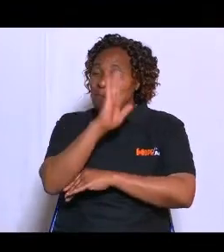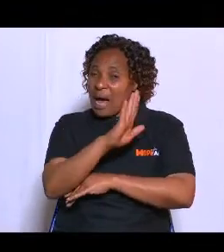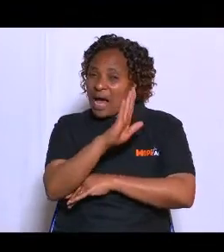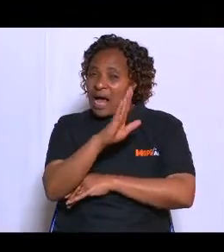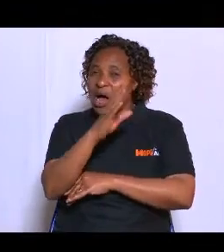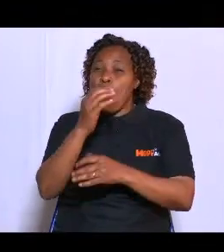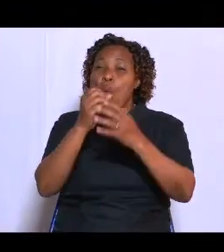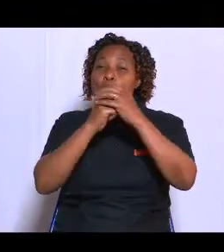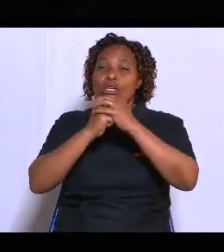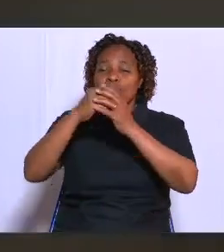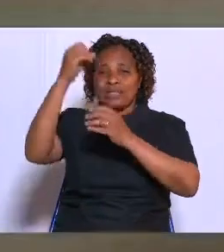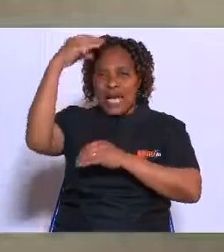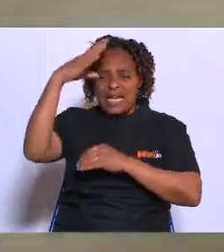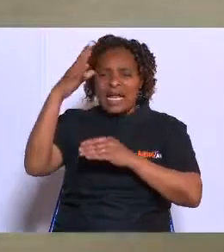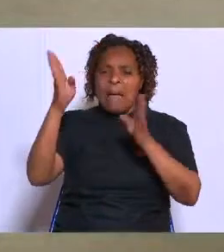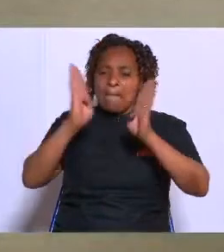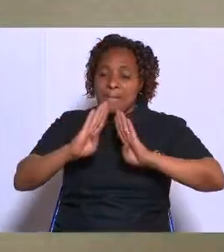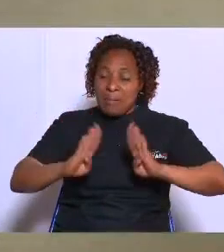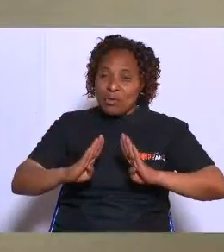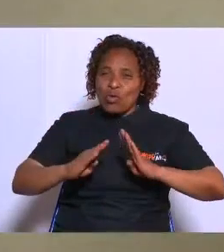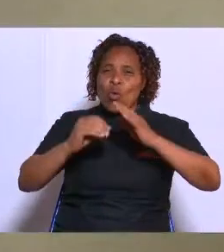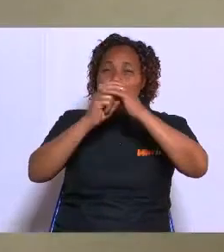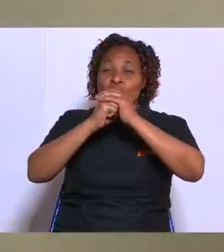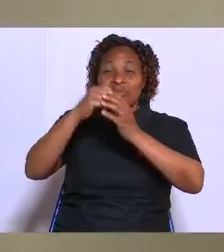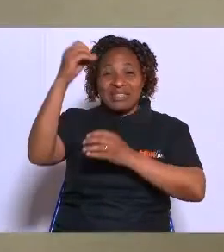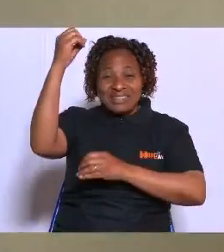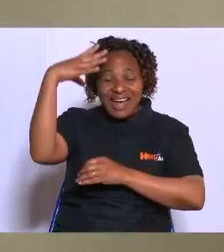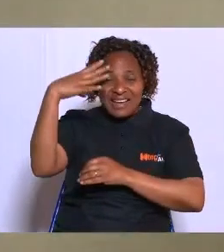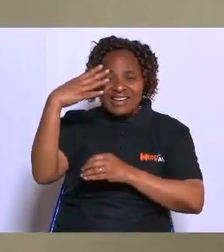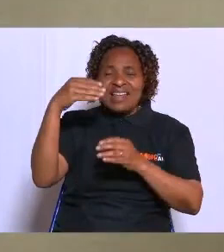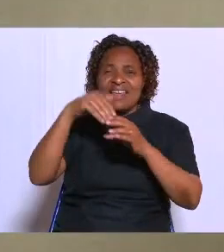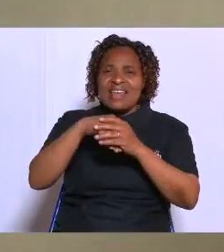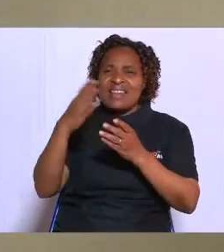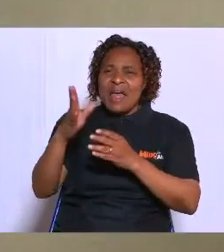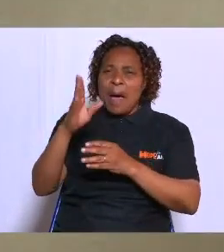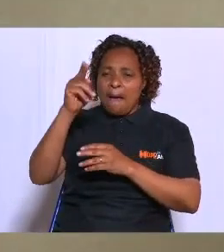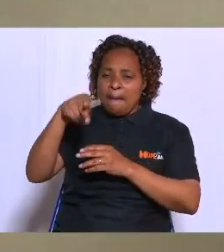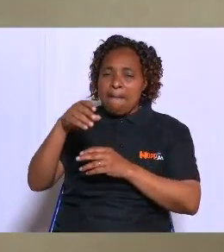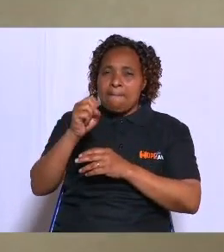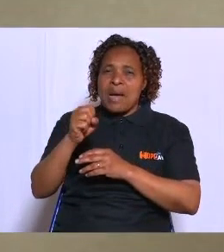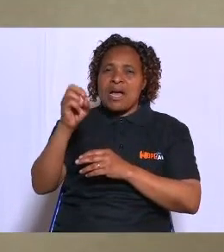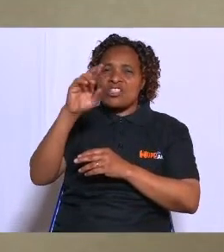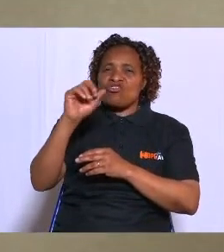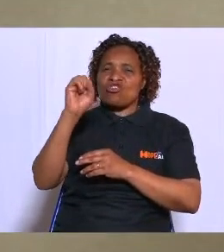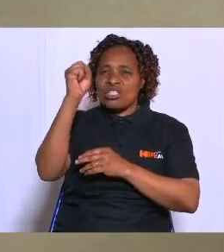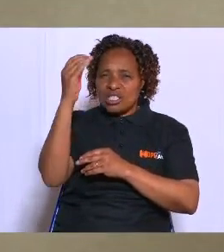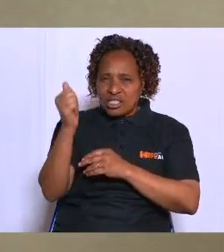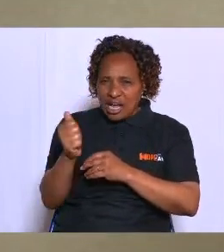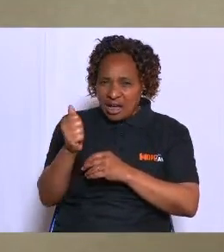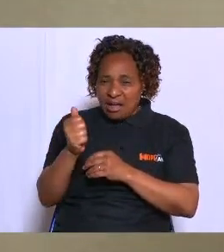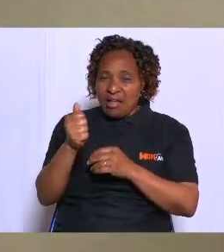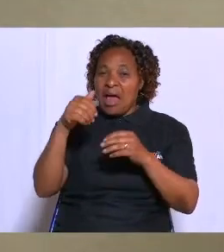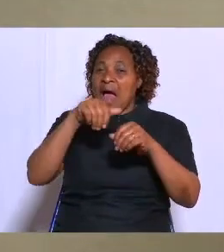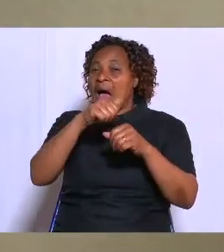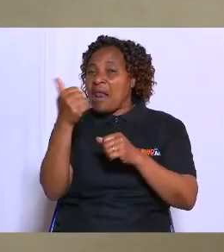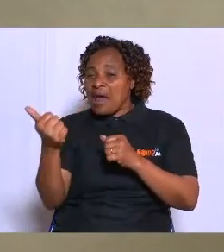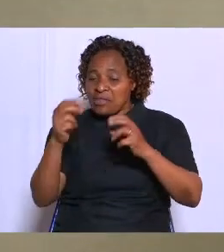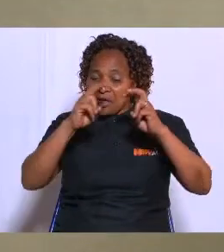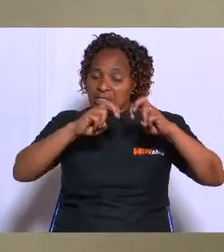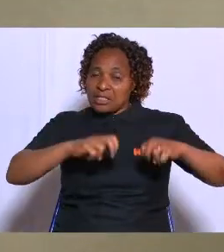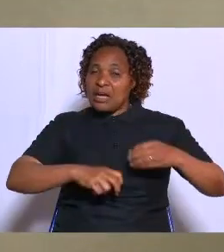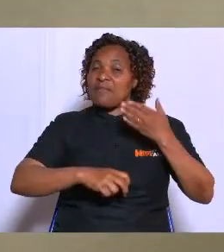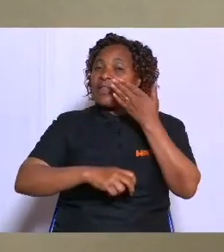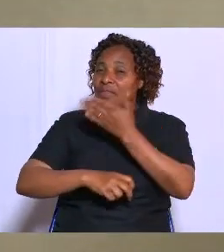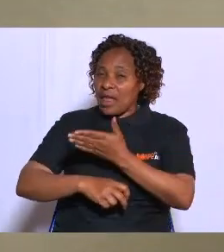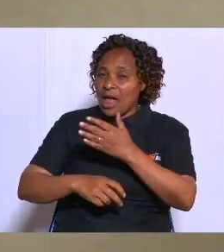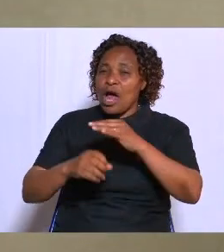the sun Babylon they worship the sun you go to Persia it's called mithra-ism here's another Discovery